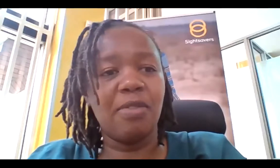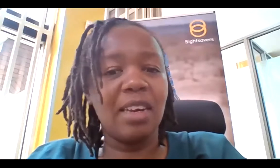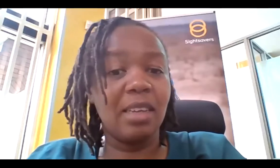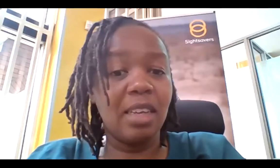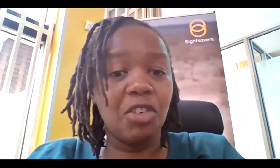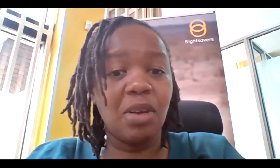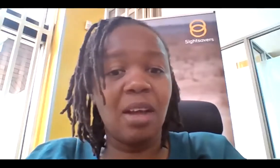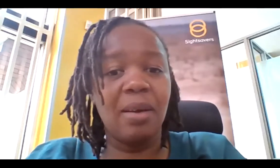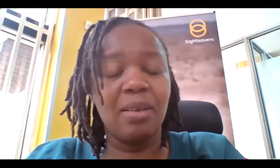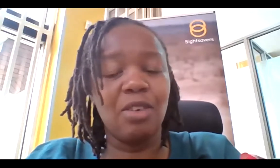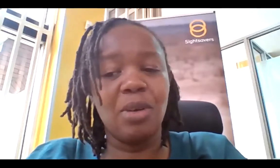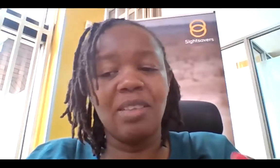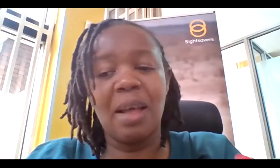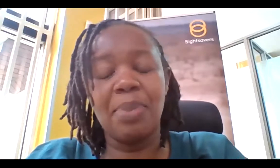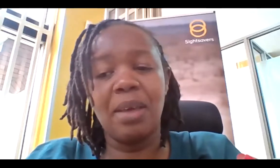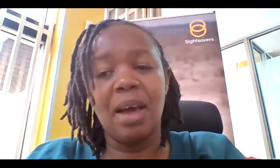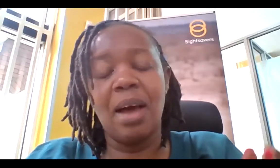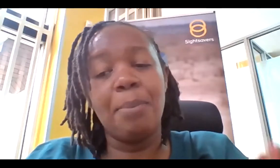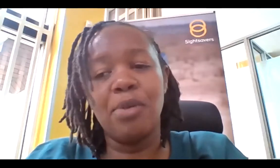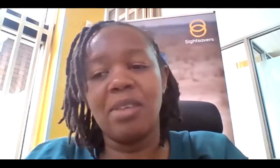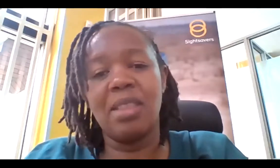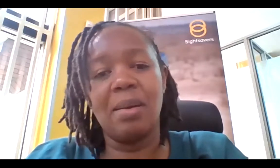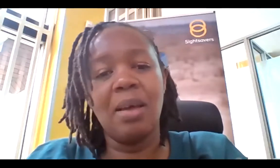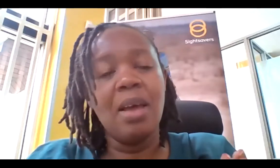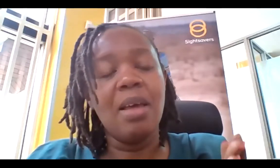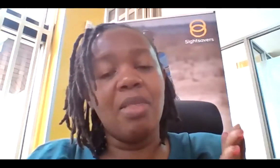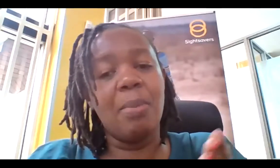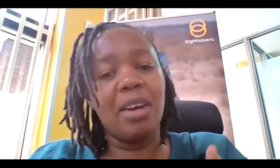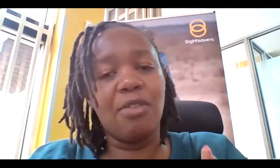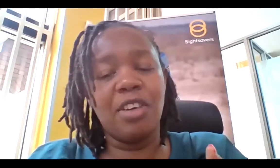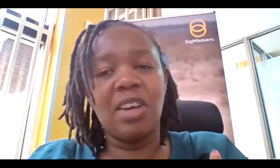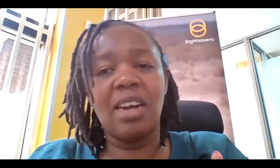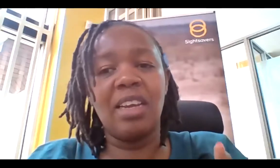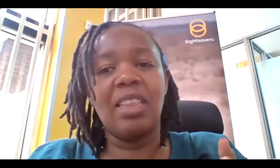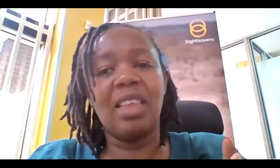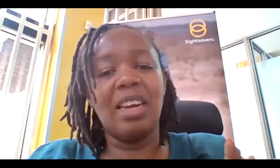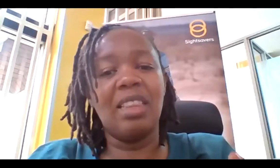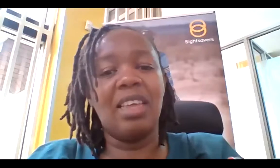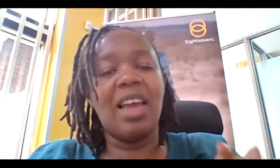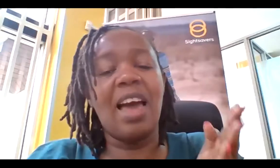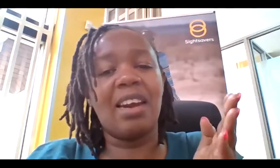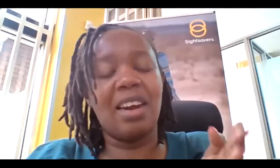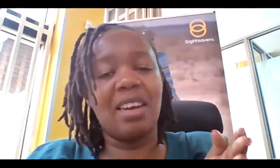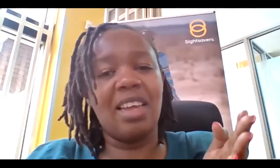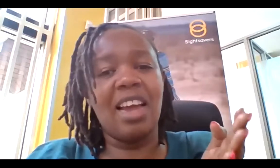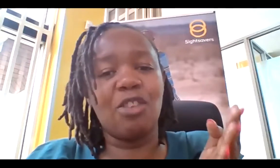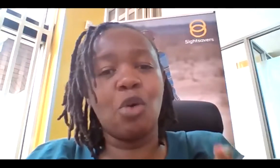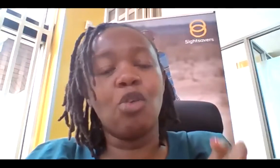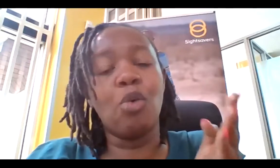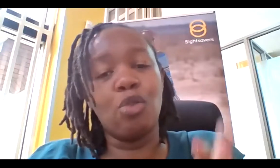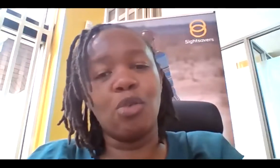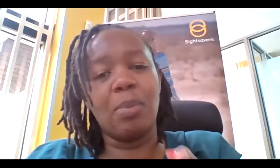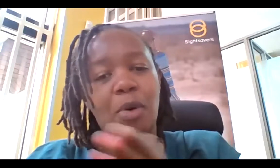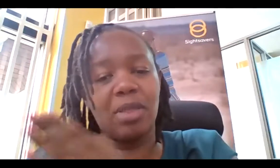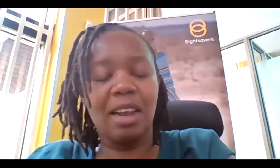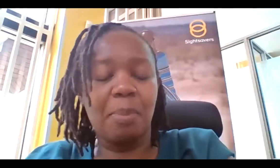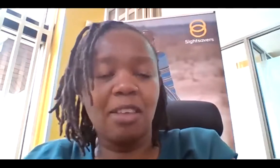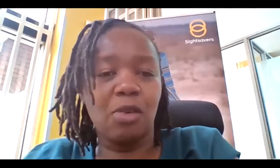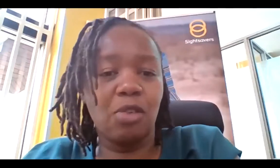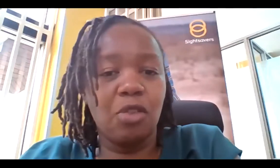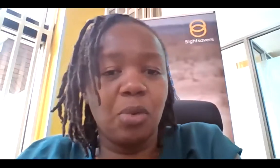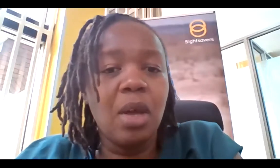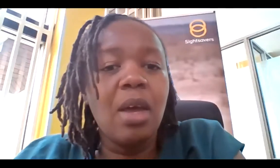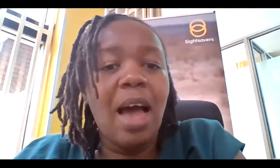perpetrating safeguarding issue, doing something, abusing the beneficiary, then they are told who to report